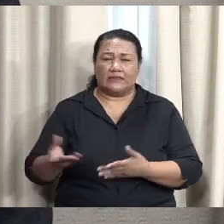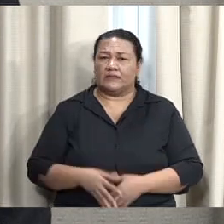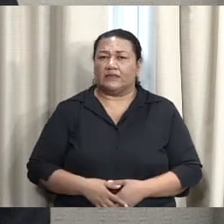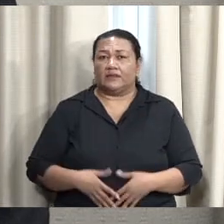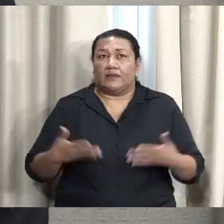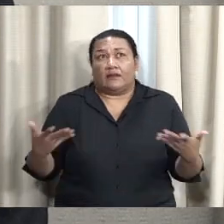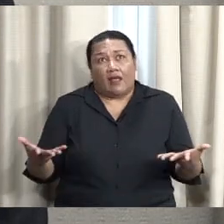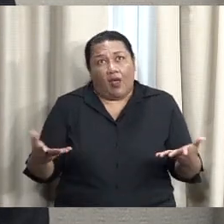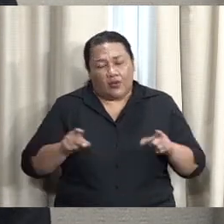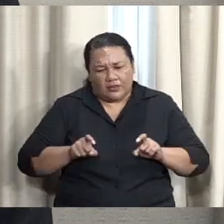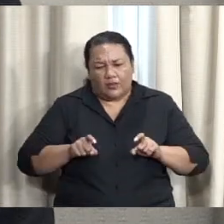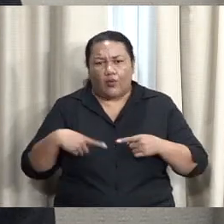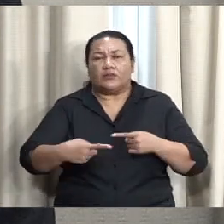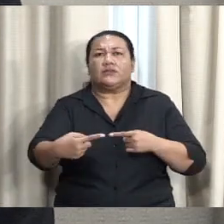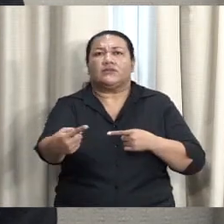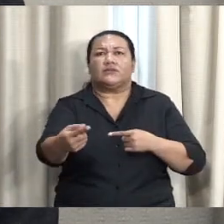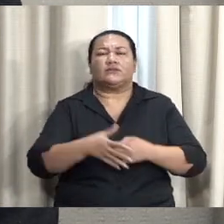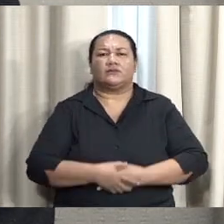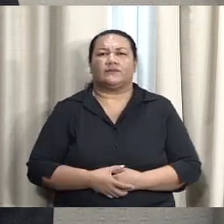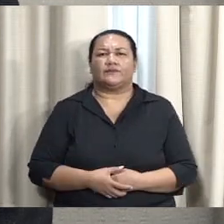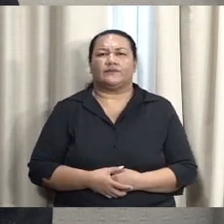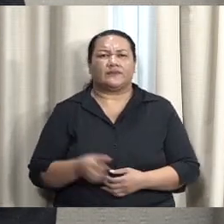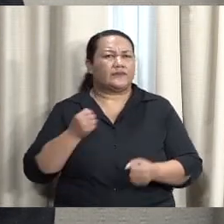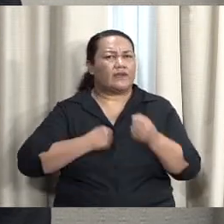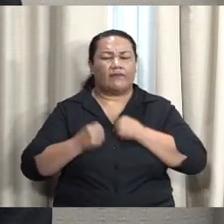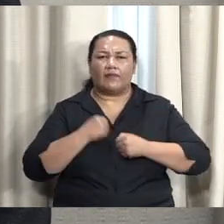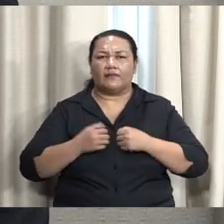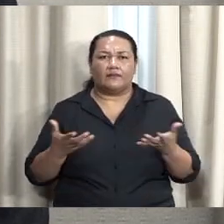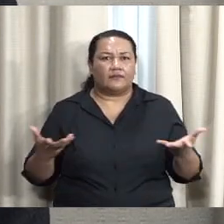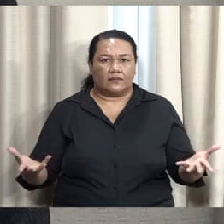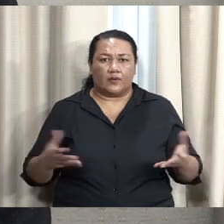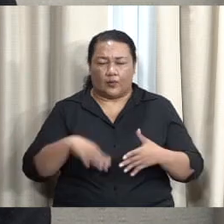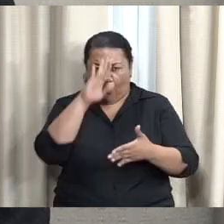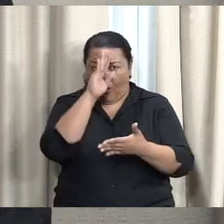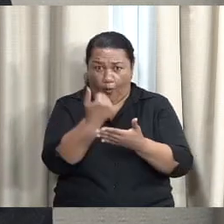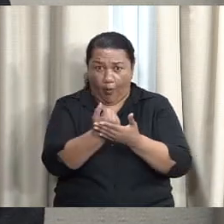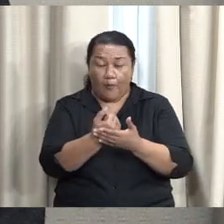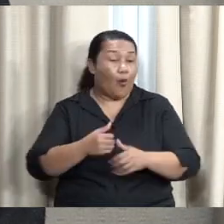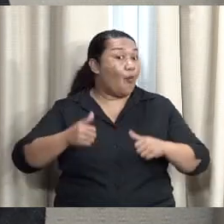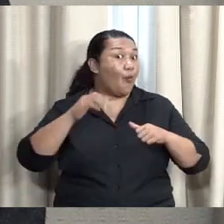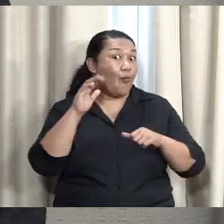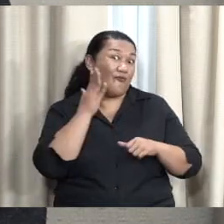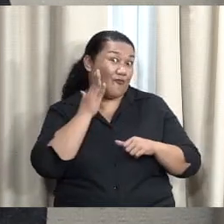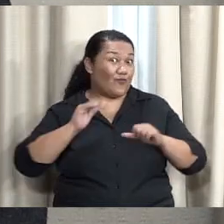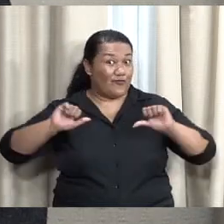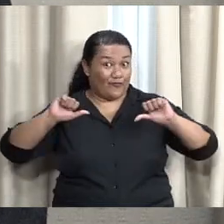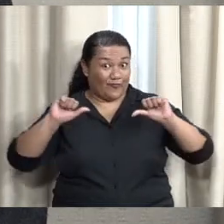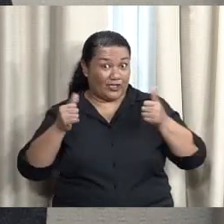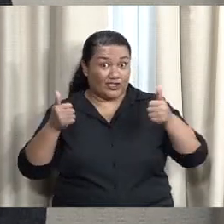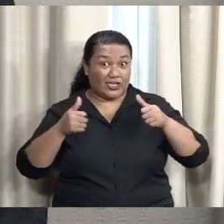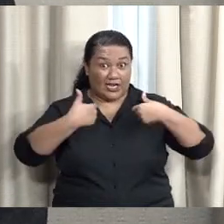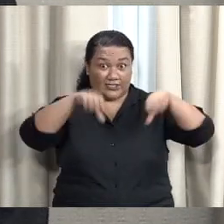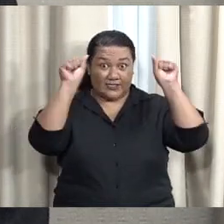the upside. We are, of course, hopeful that once we have achieved